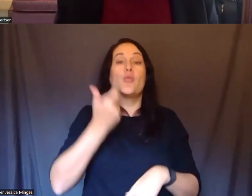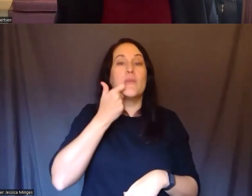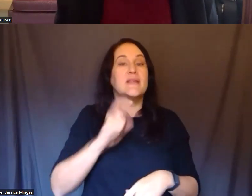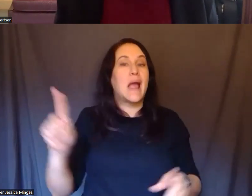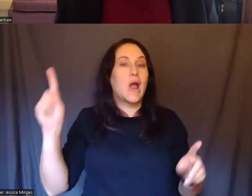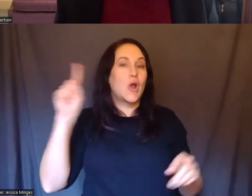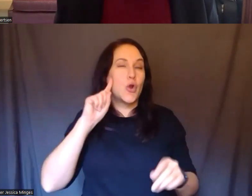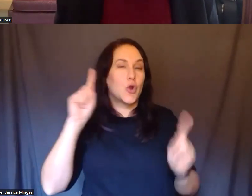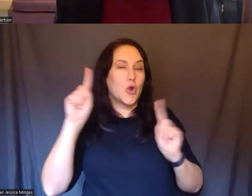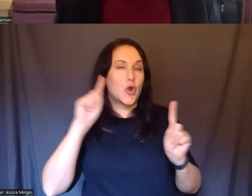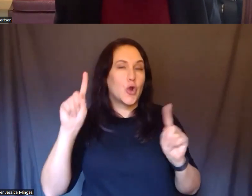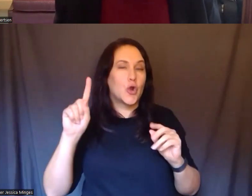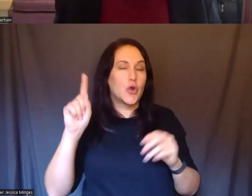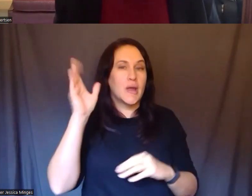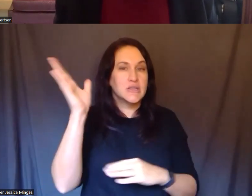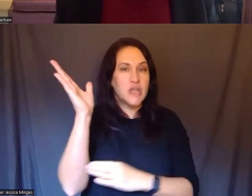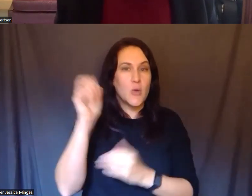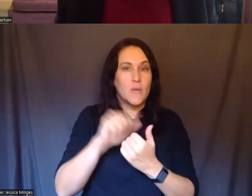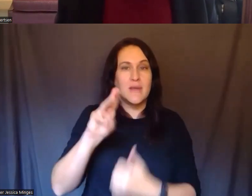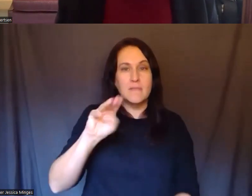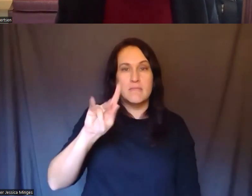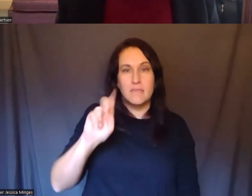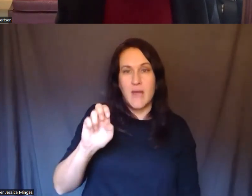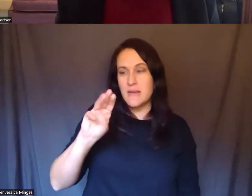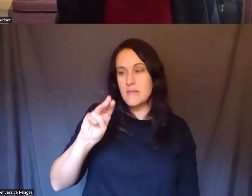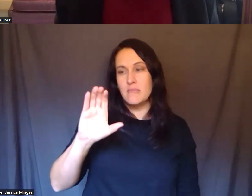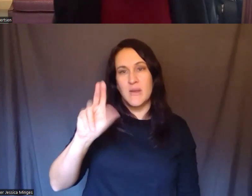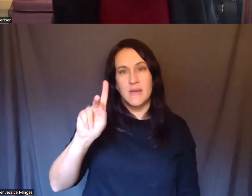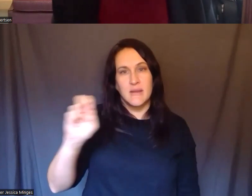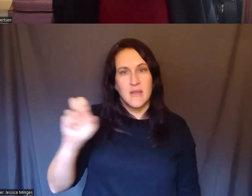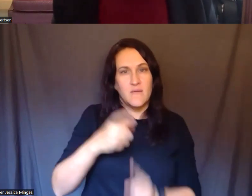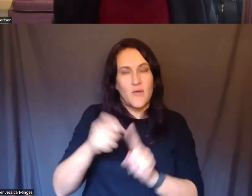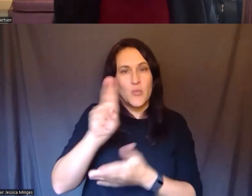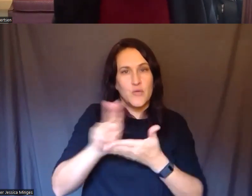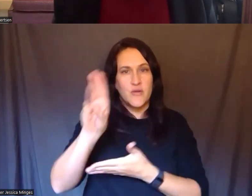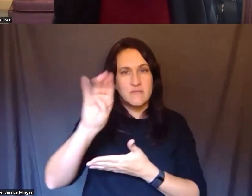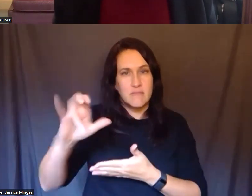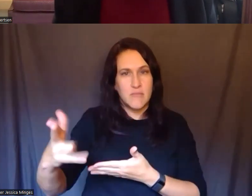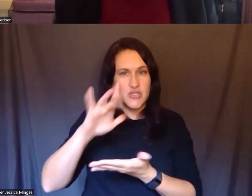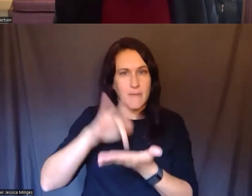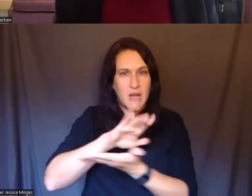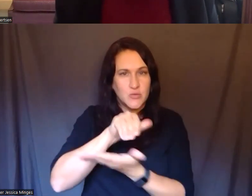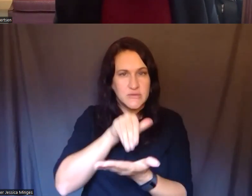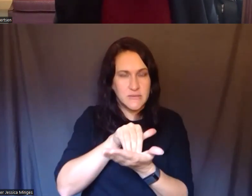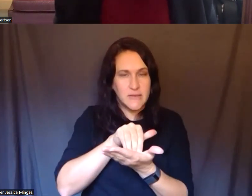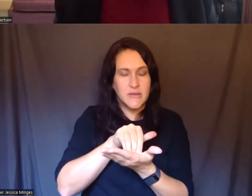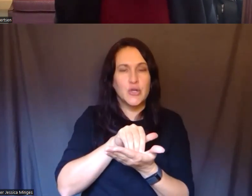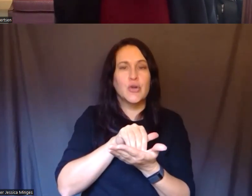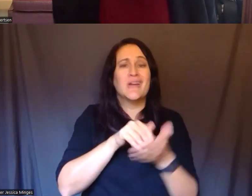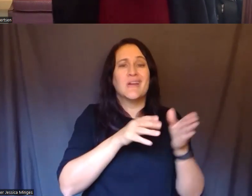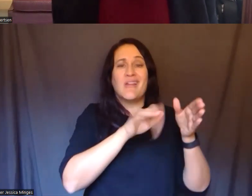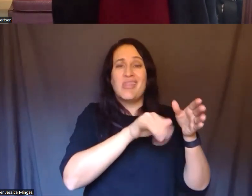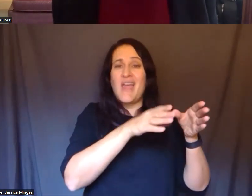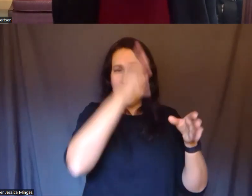heard a talk with Mike McKee, who's at University of Michigan Medical Center, and he stressed the use